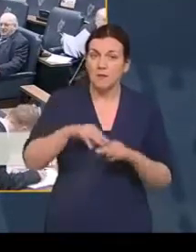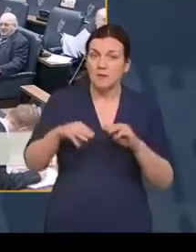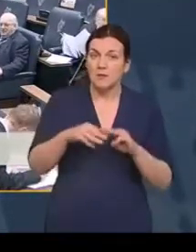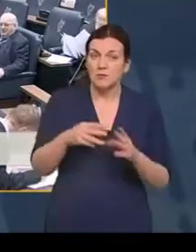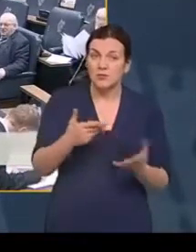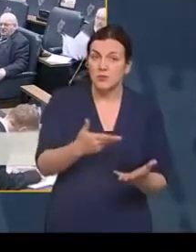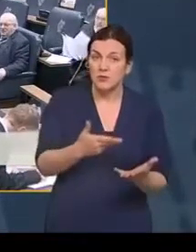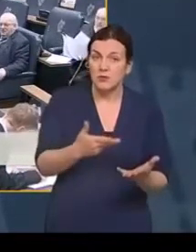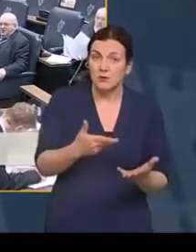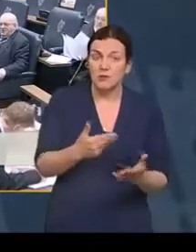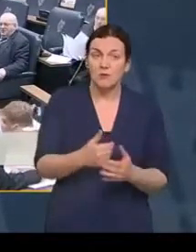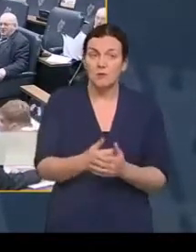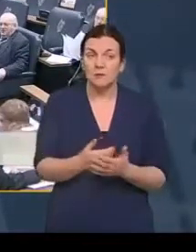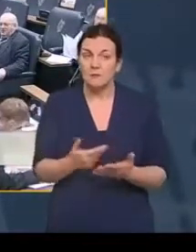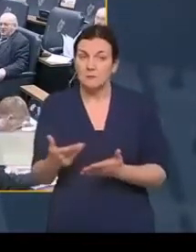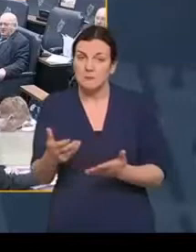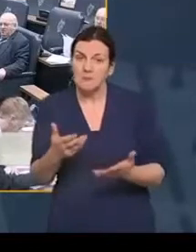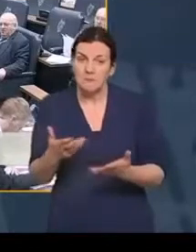the Minister now.